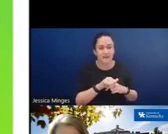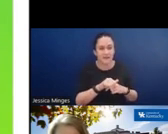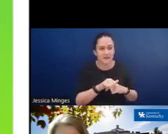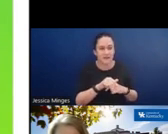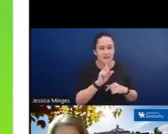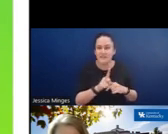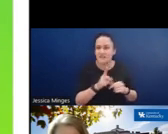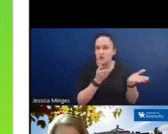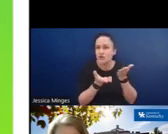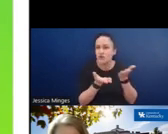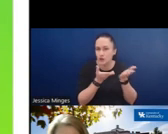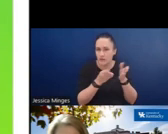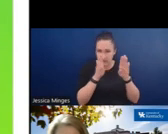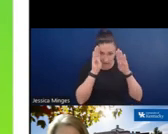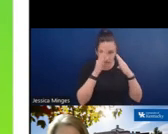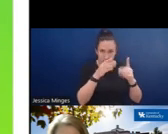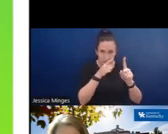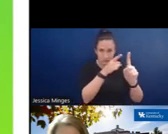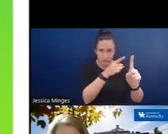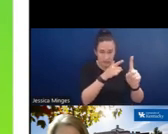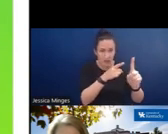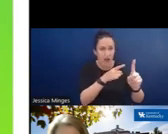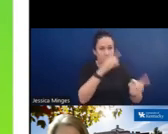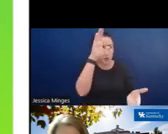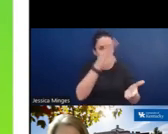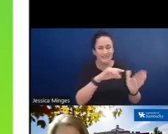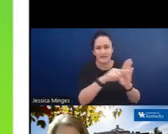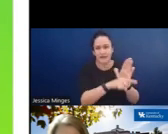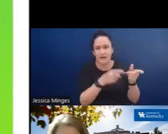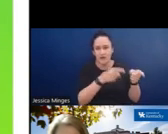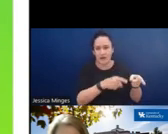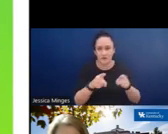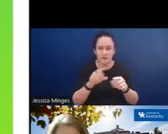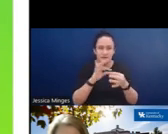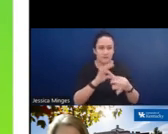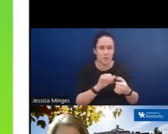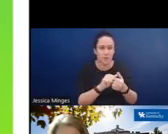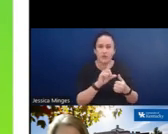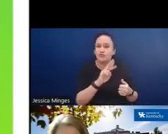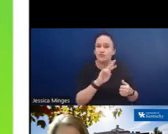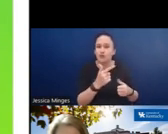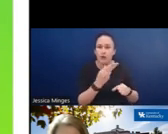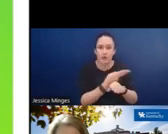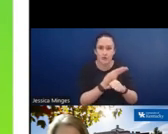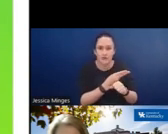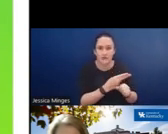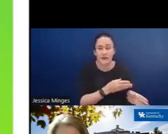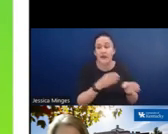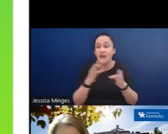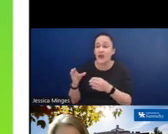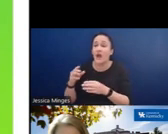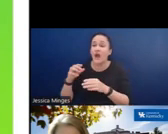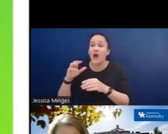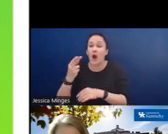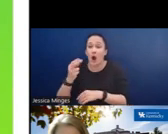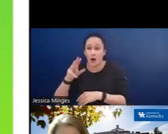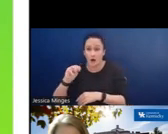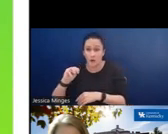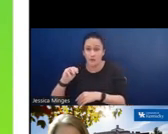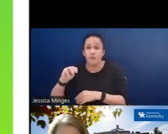service that's aimed at reducing negative consequences associated with drug use. But harm reduction uppercase is